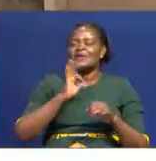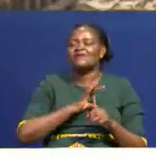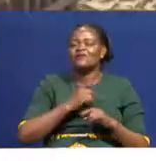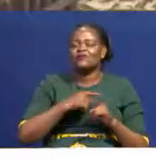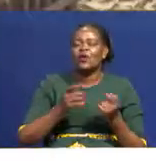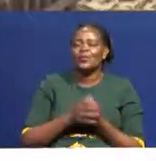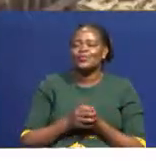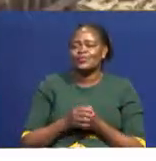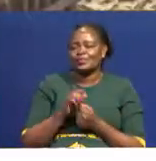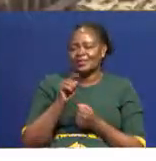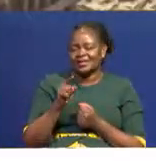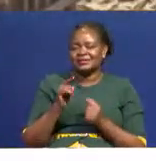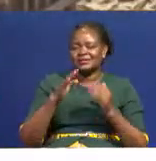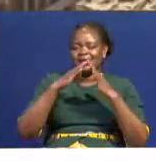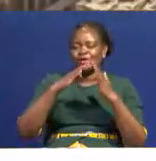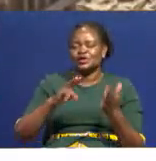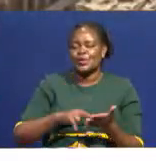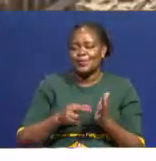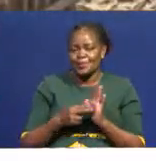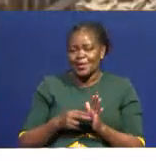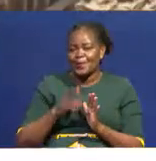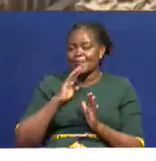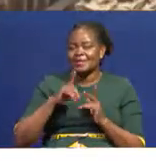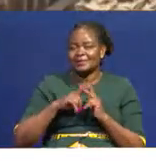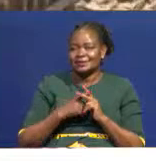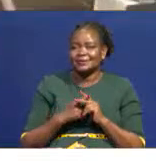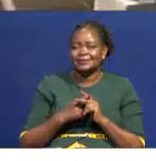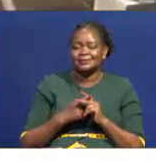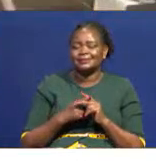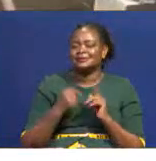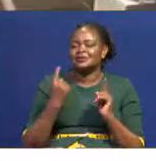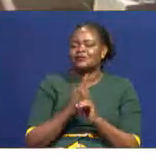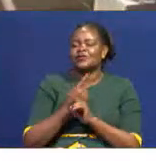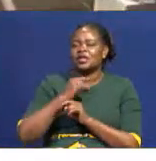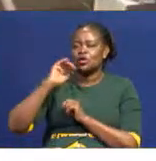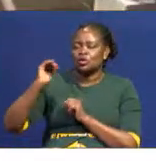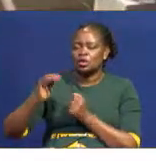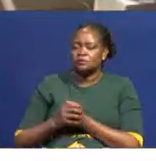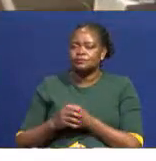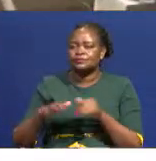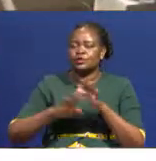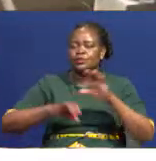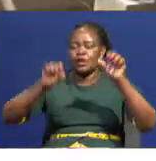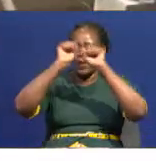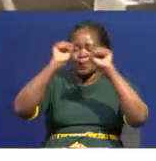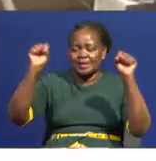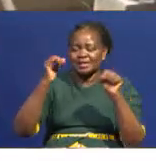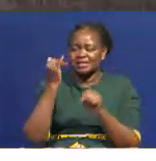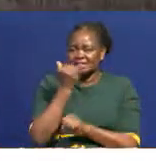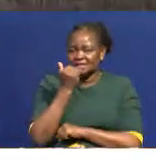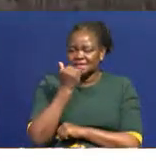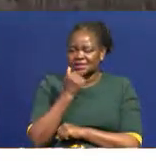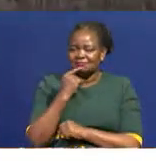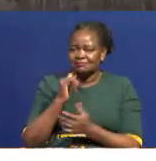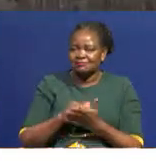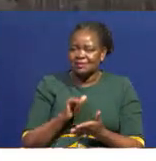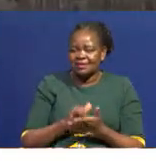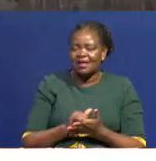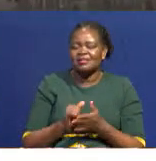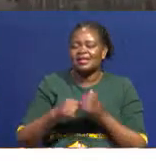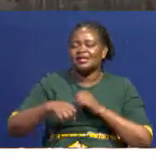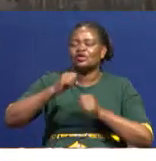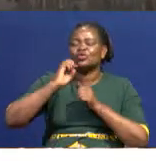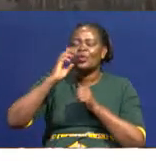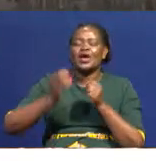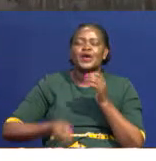the multi-billion housing project being rolled out in various counties. Deputy President Rigathi Gachagua says the move